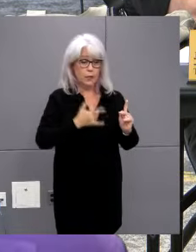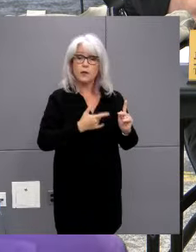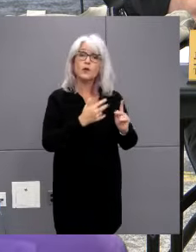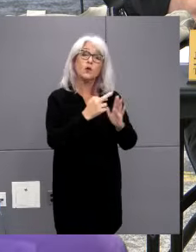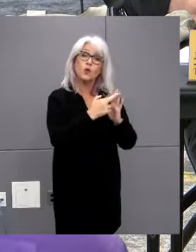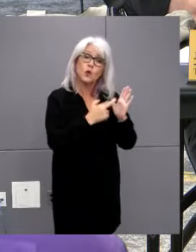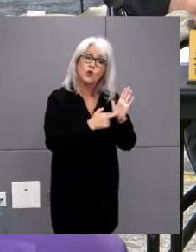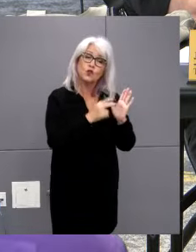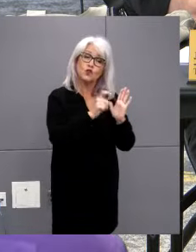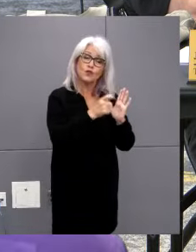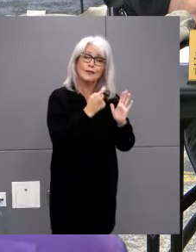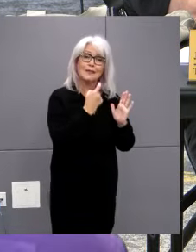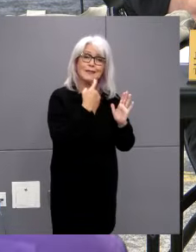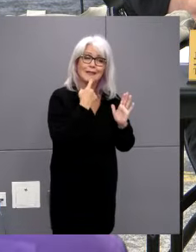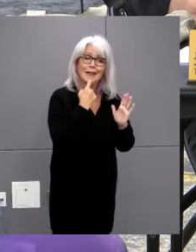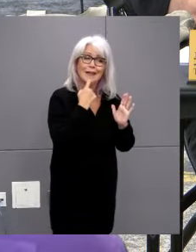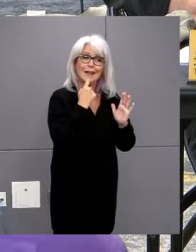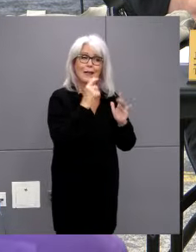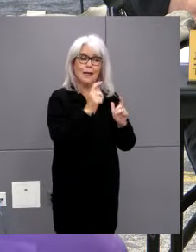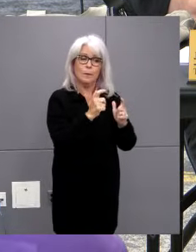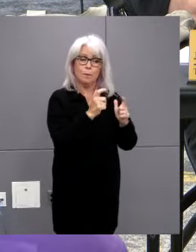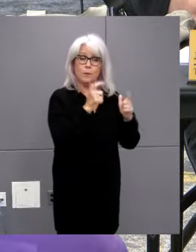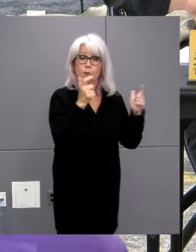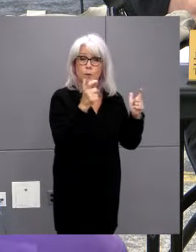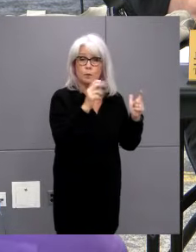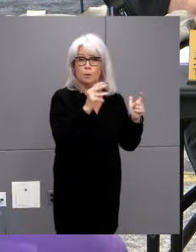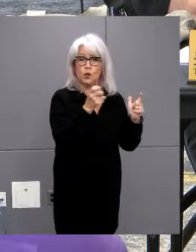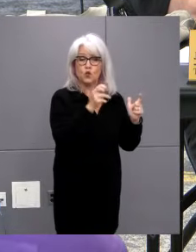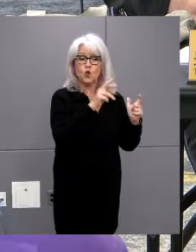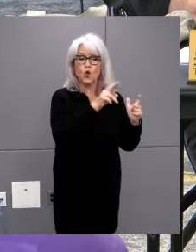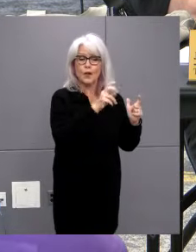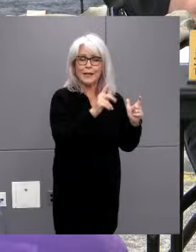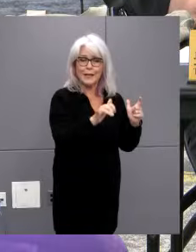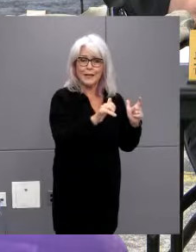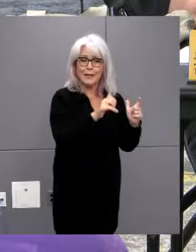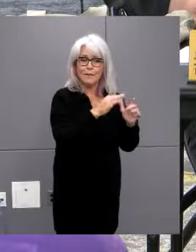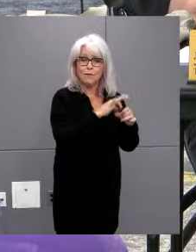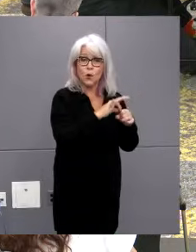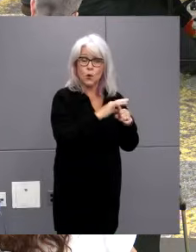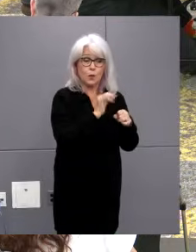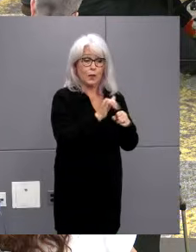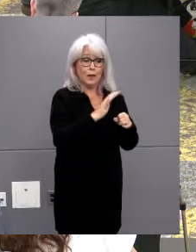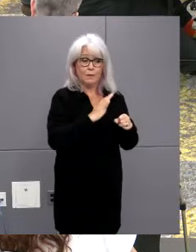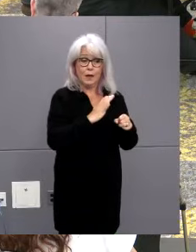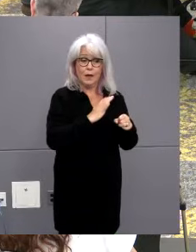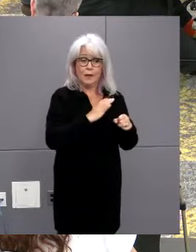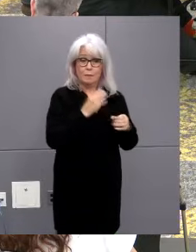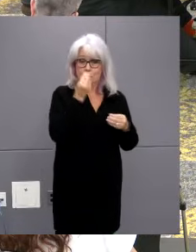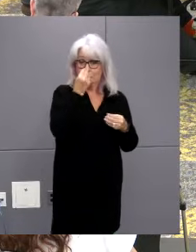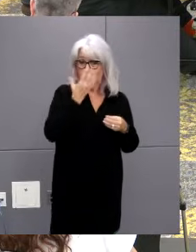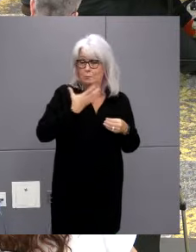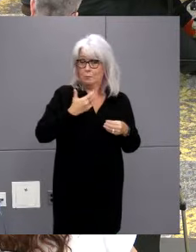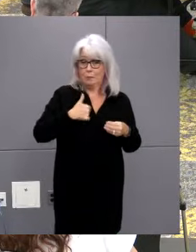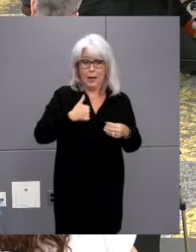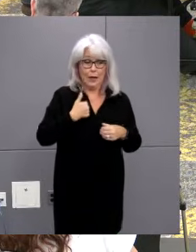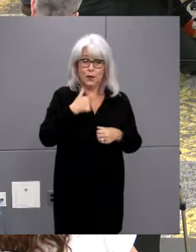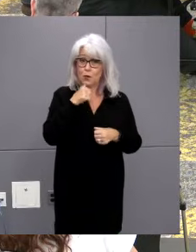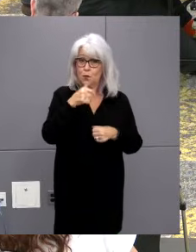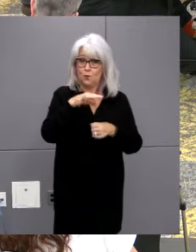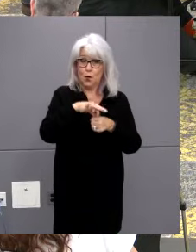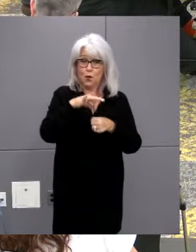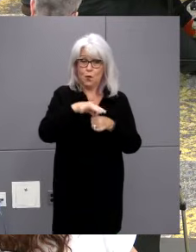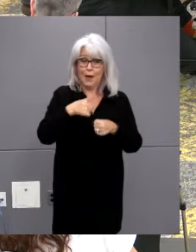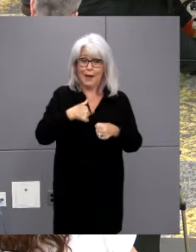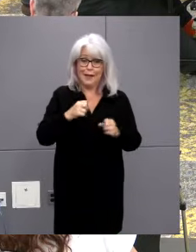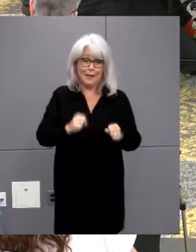a majority vote, which was my sense of the discussion, then that's what they think. I don't get a vote. I can say what I think.